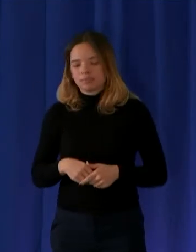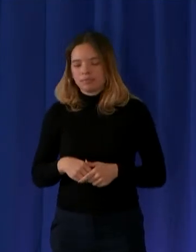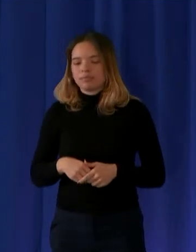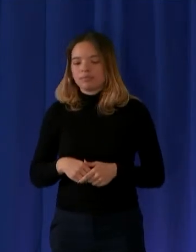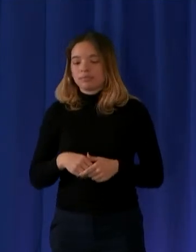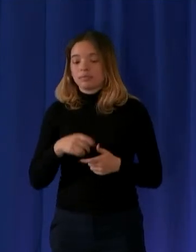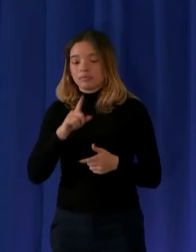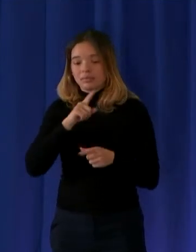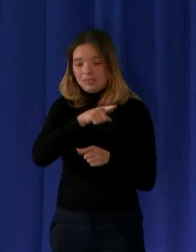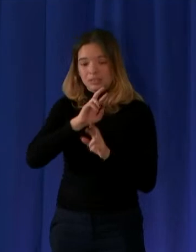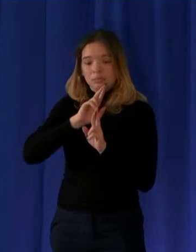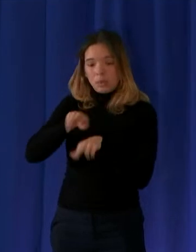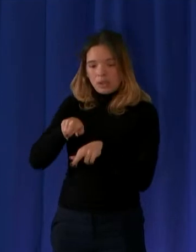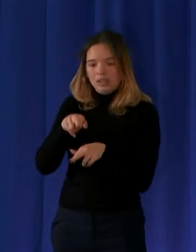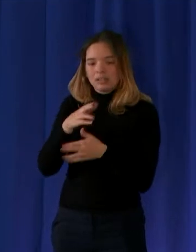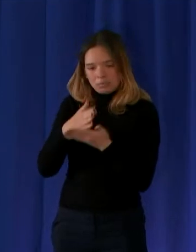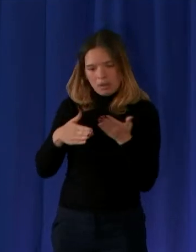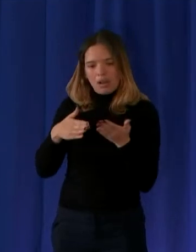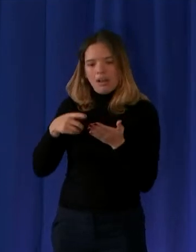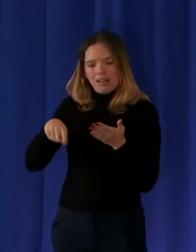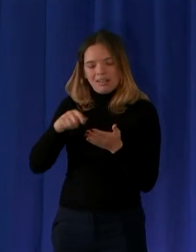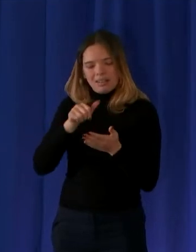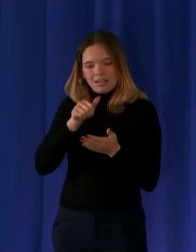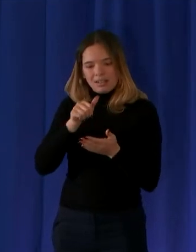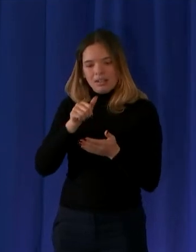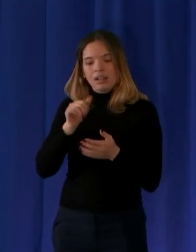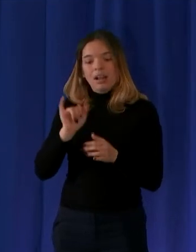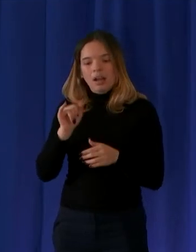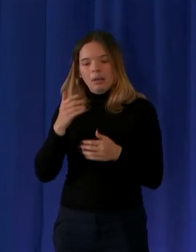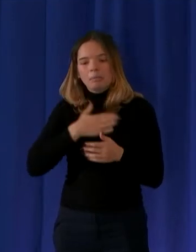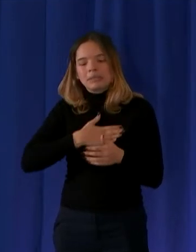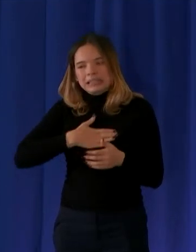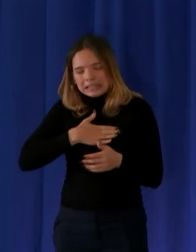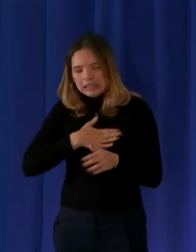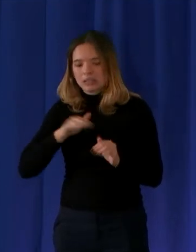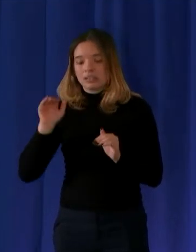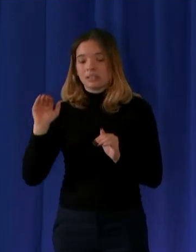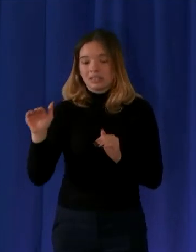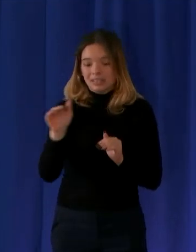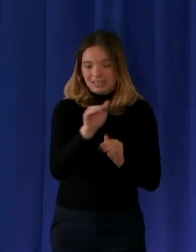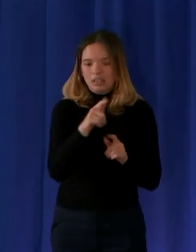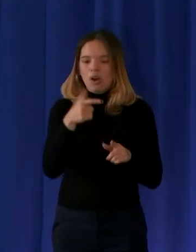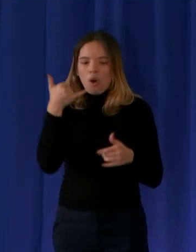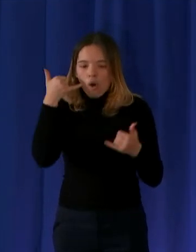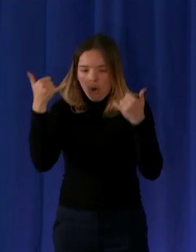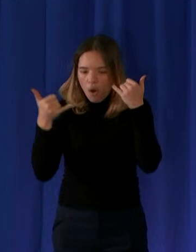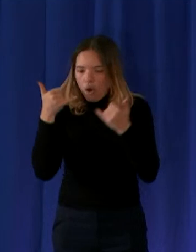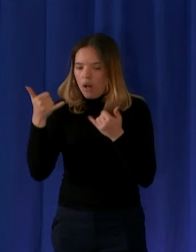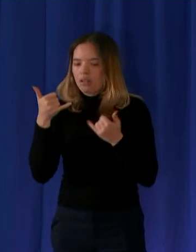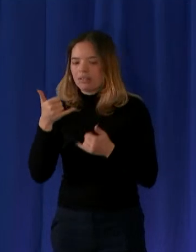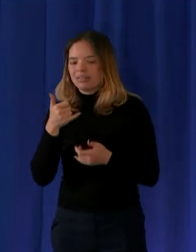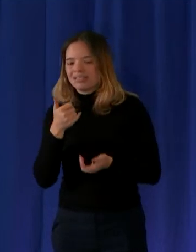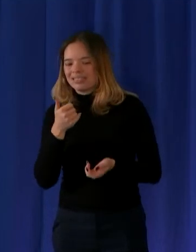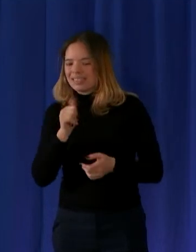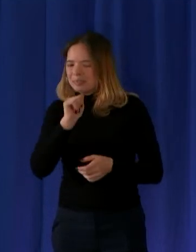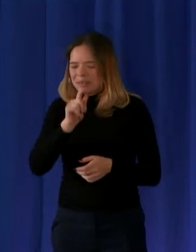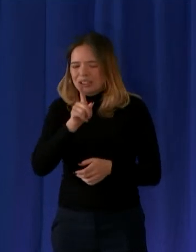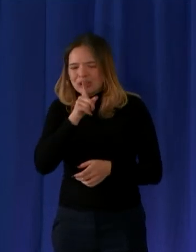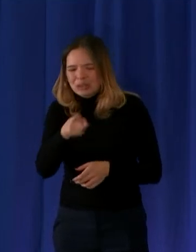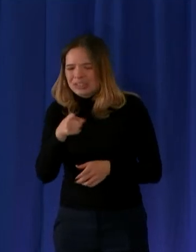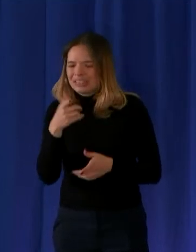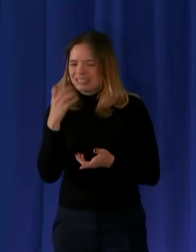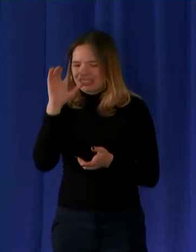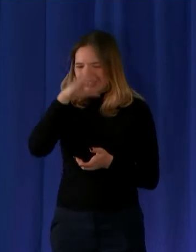not responding as we would like. So it's just a reminder for everyone to answer the call. It's not unusual for people